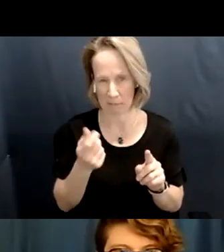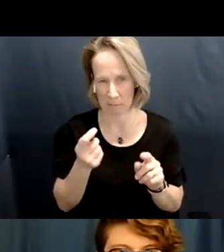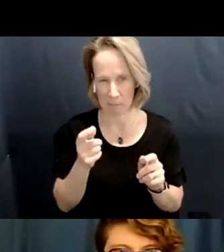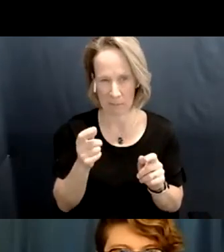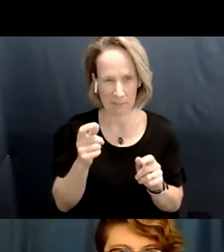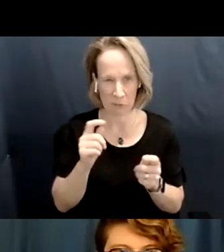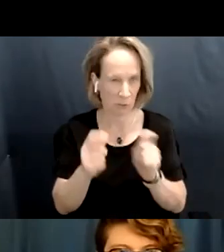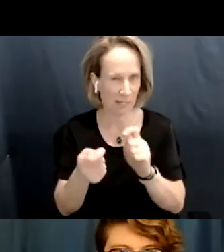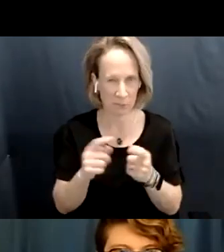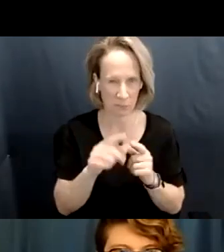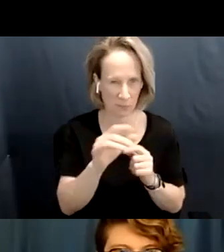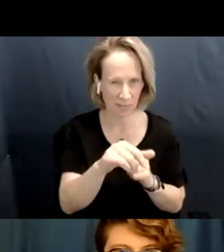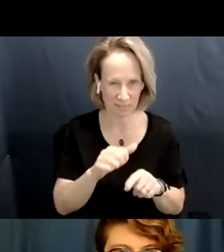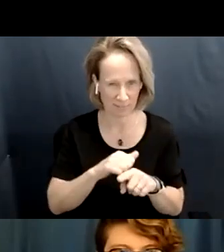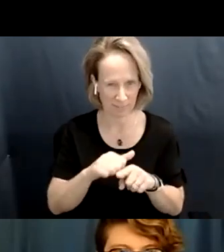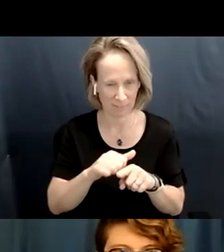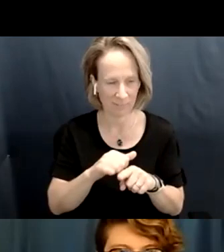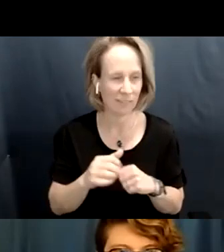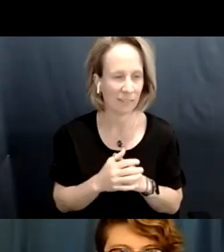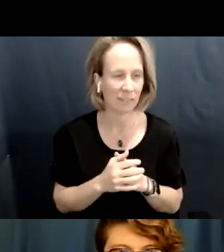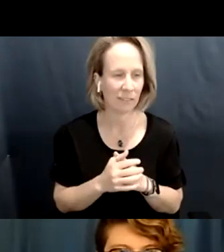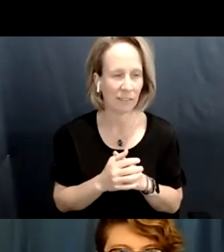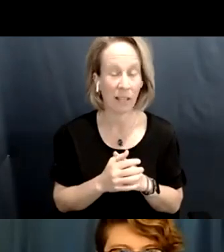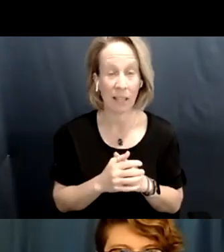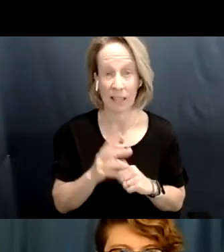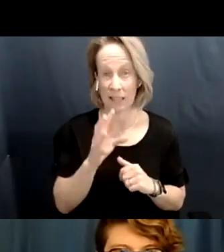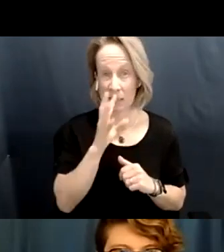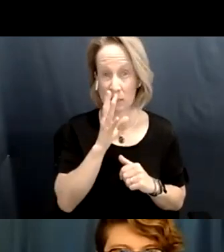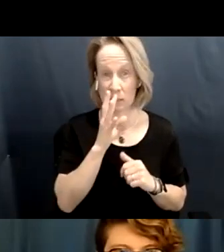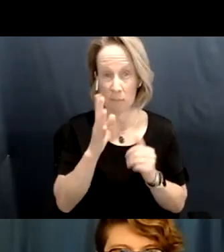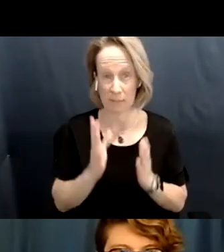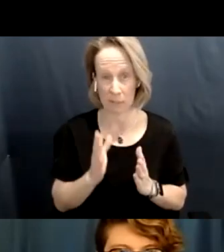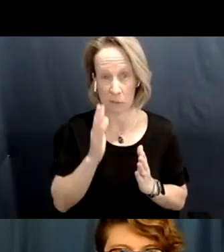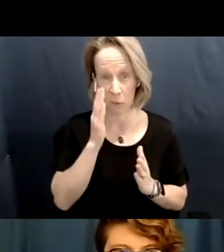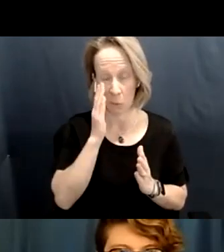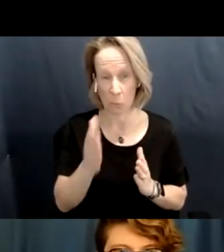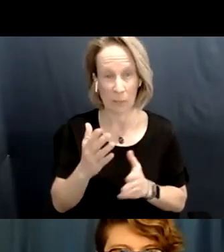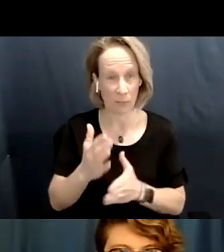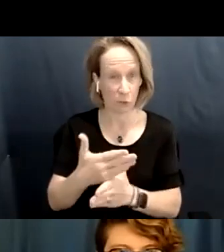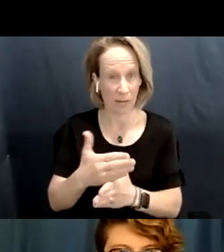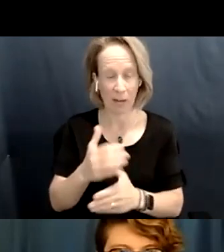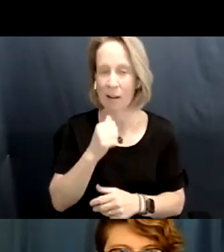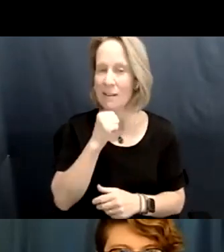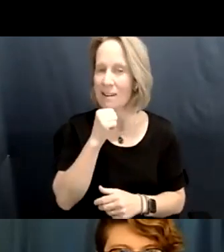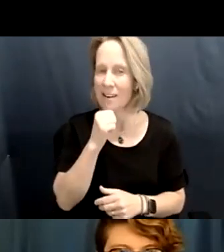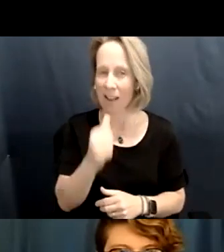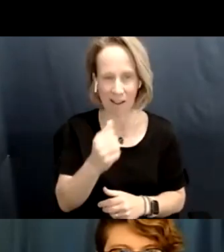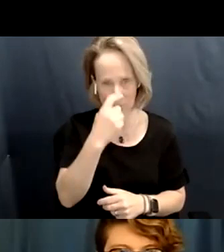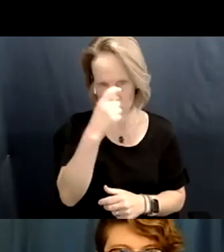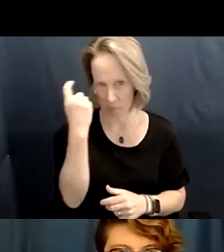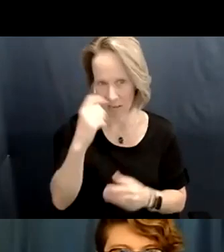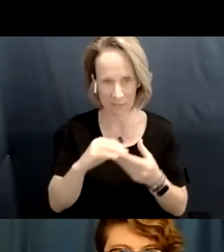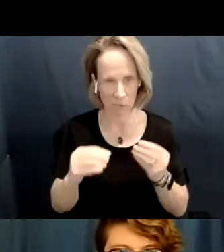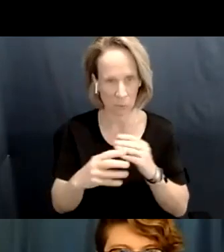different. And so the way that this is going to work is the speaker is going to share a non-traumatic story with the intent of evoking